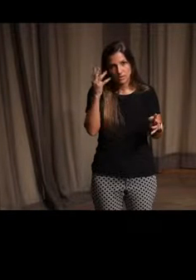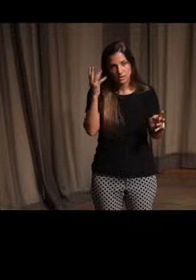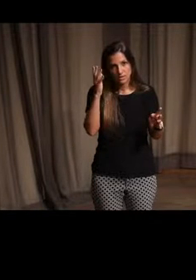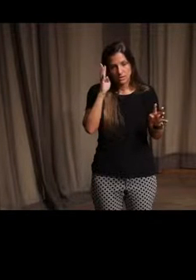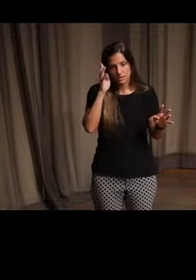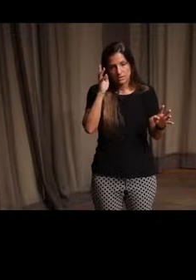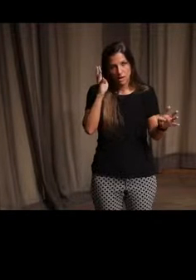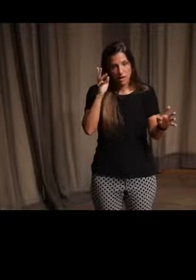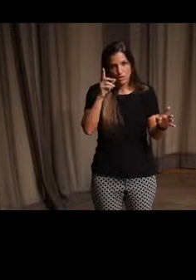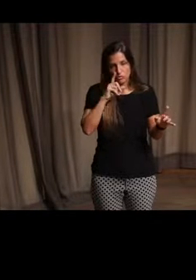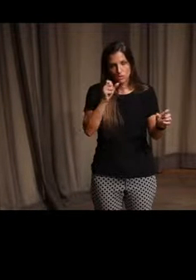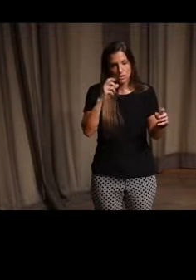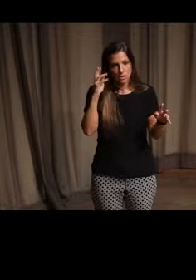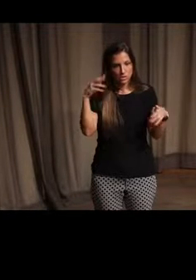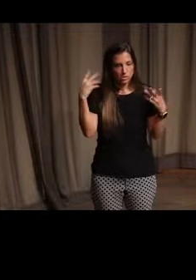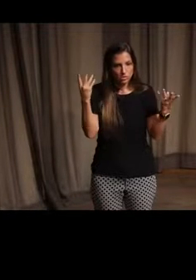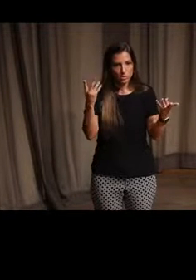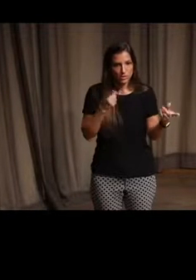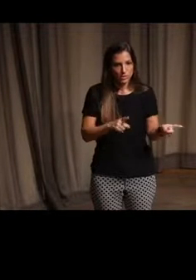you know, what's happening right now.